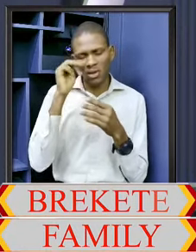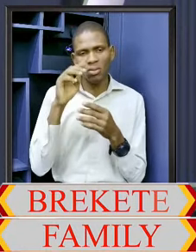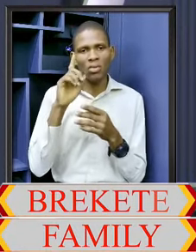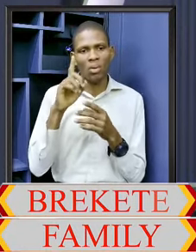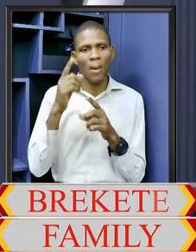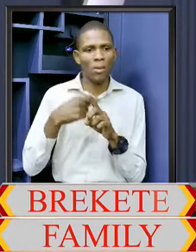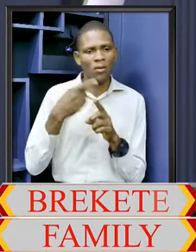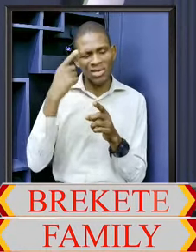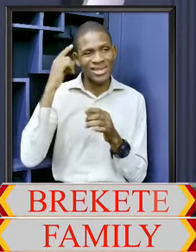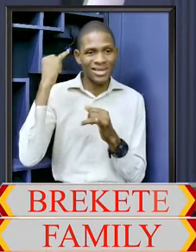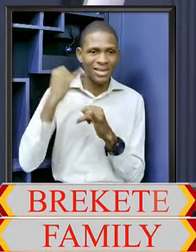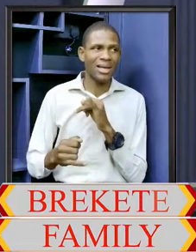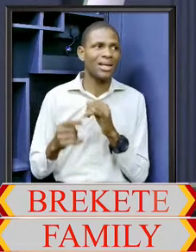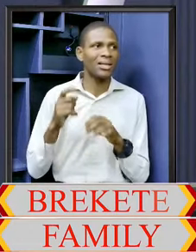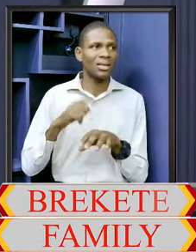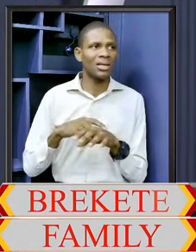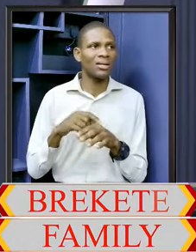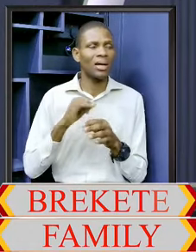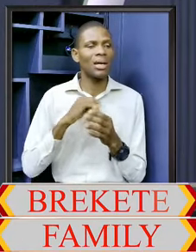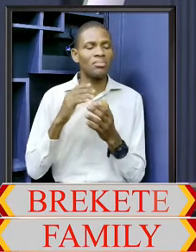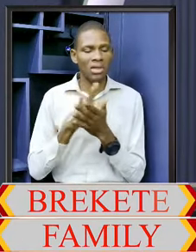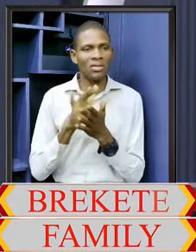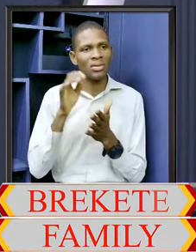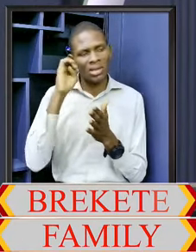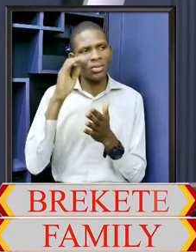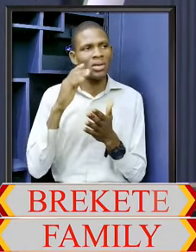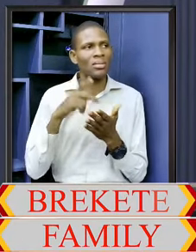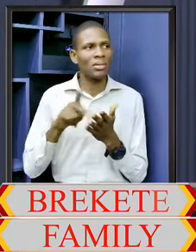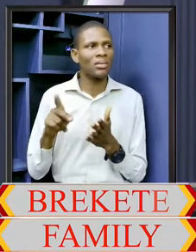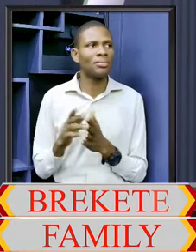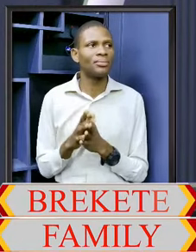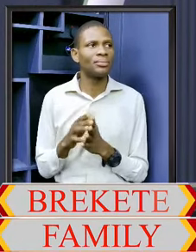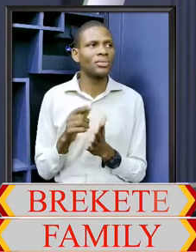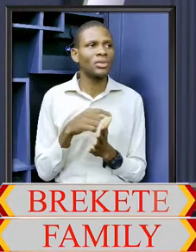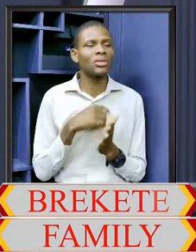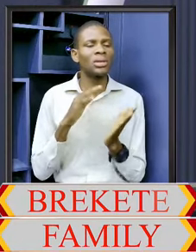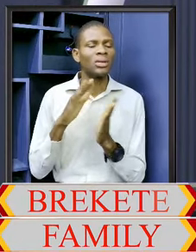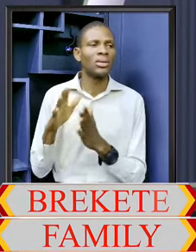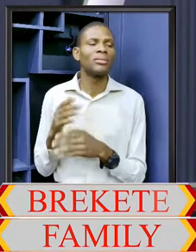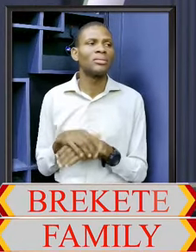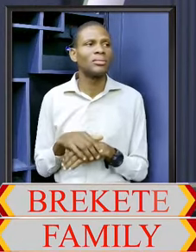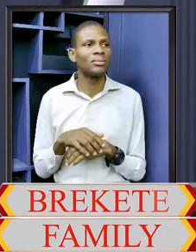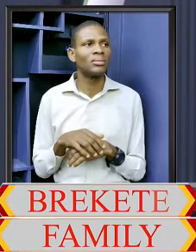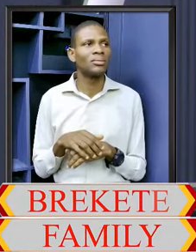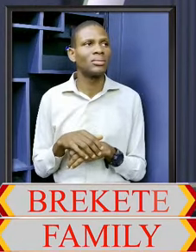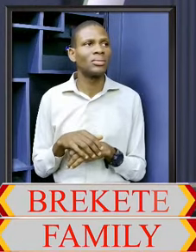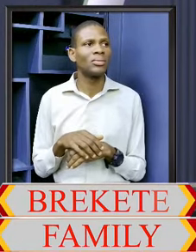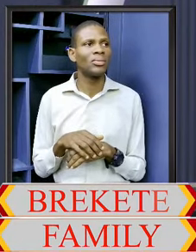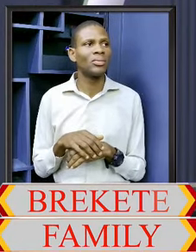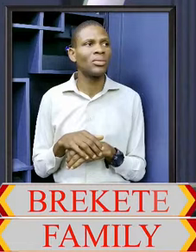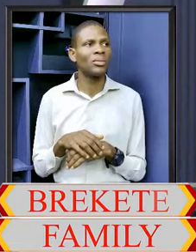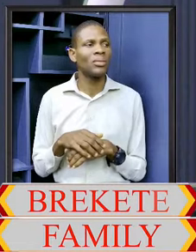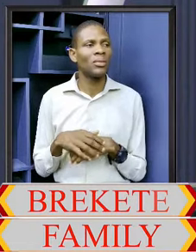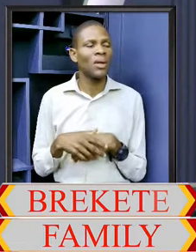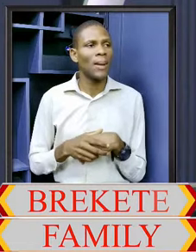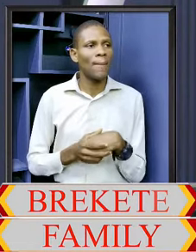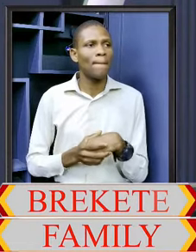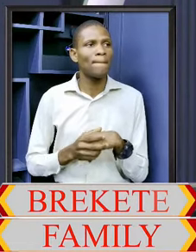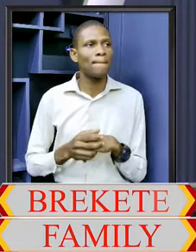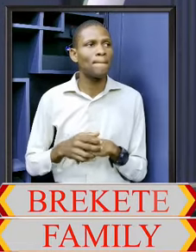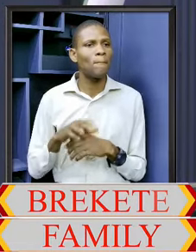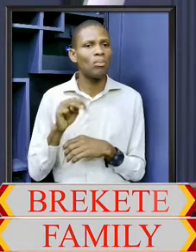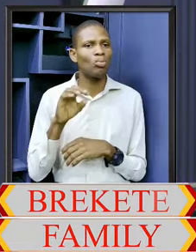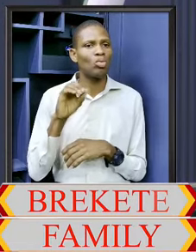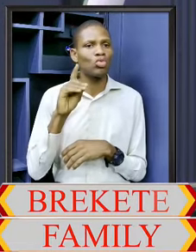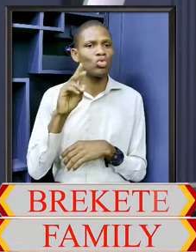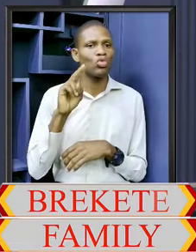for the last time. I believe he will pay. We go leave him there. Okay, one more comment.